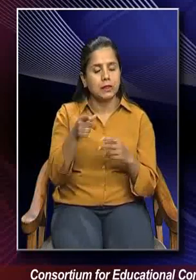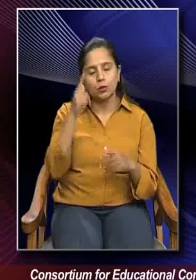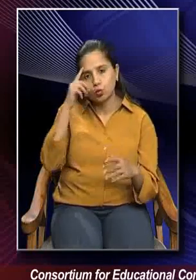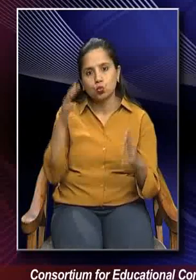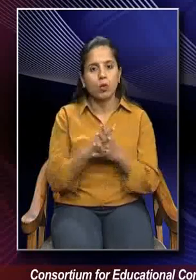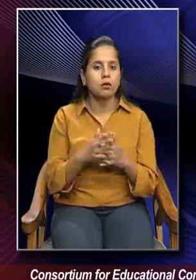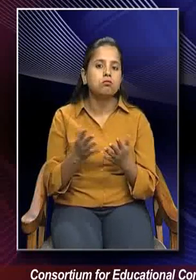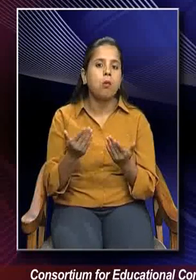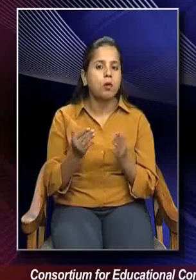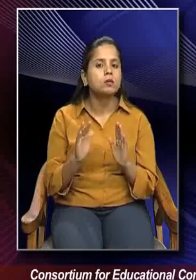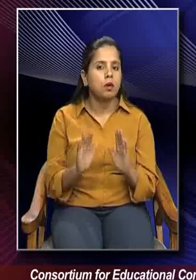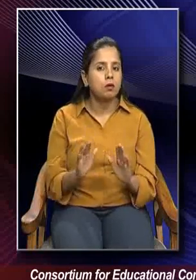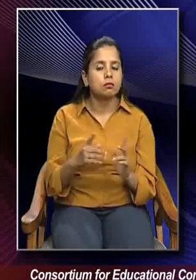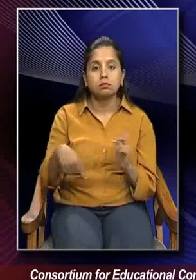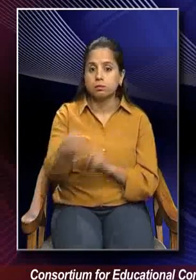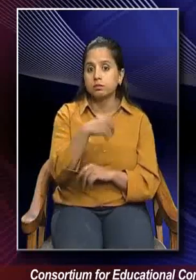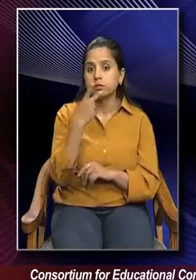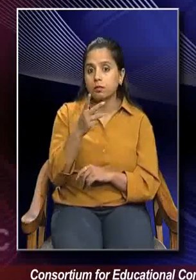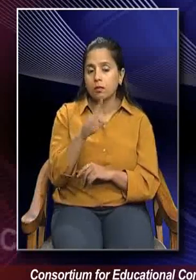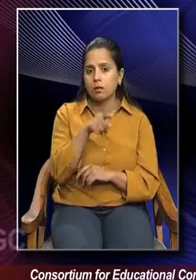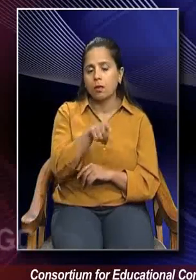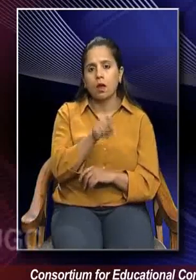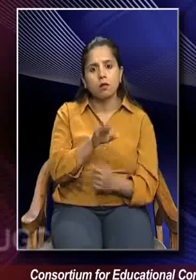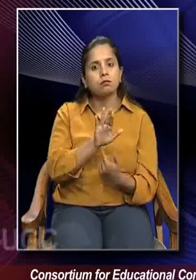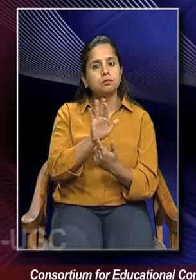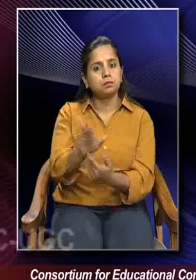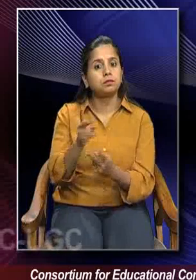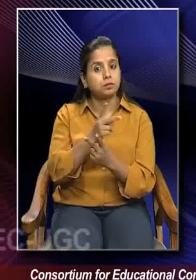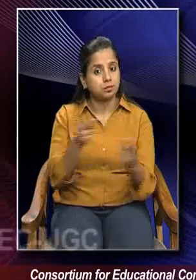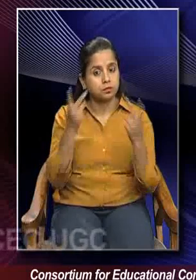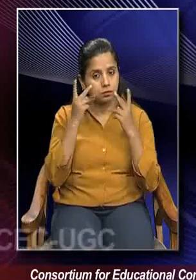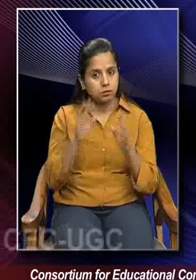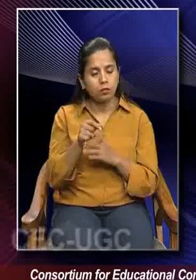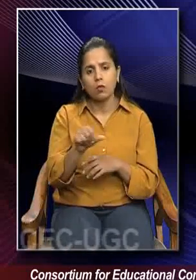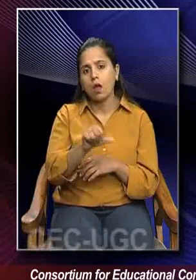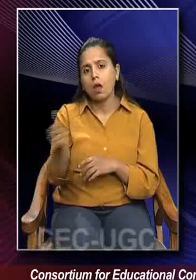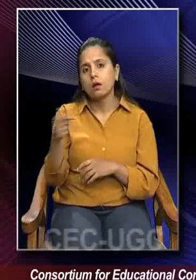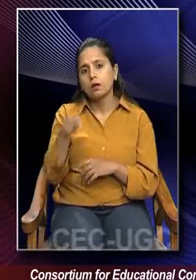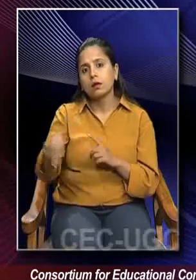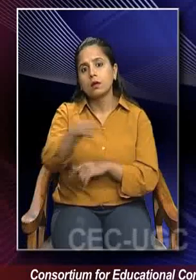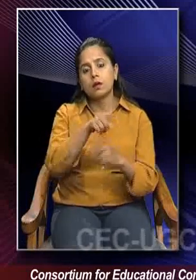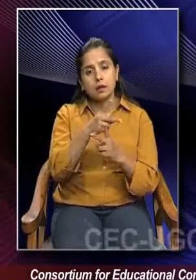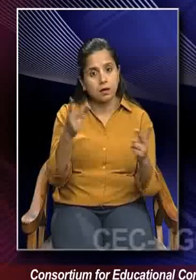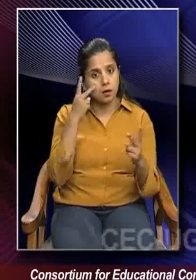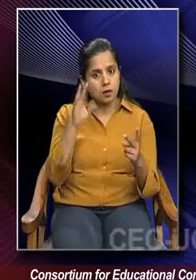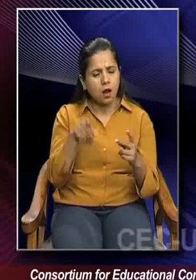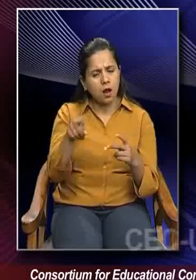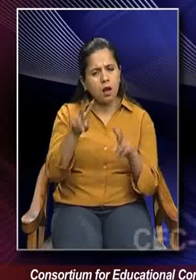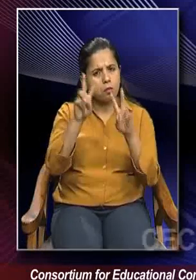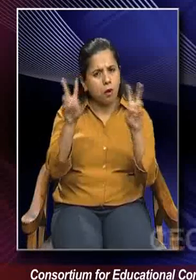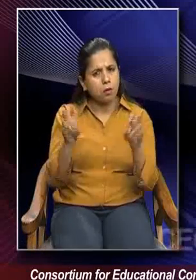stress. They can be indicative of the other underlying